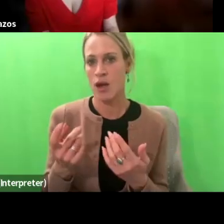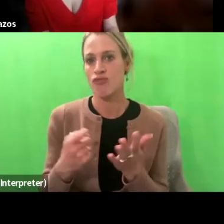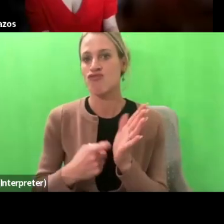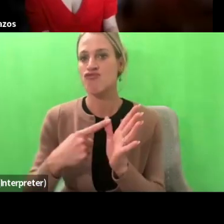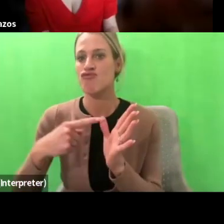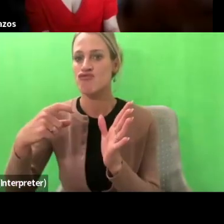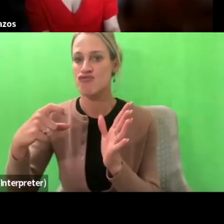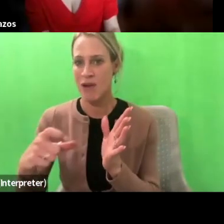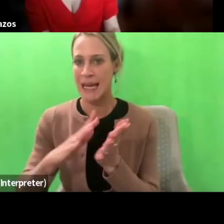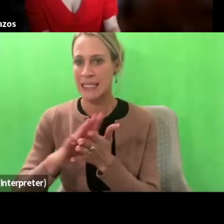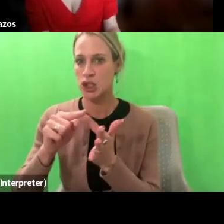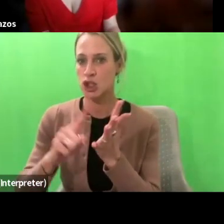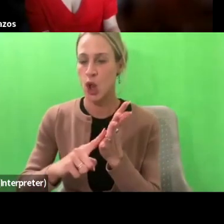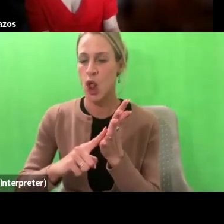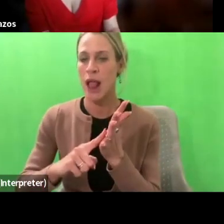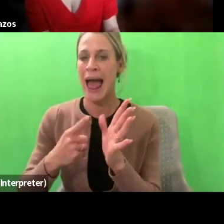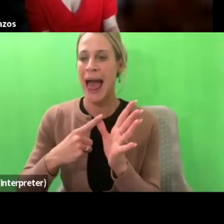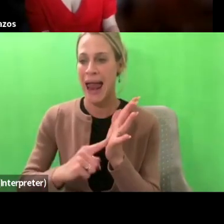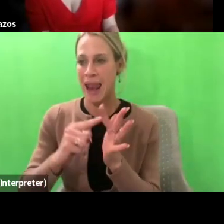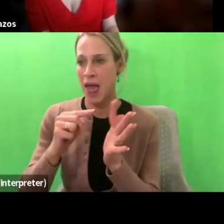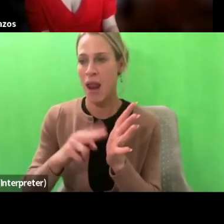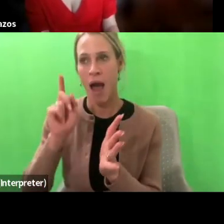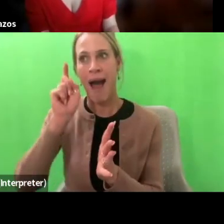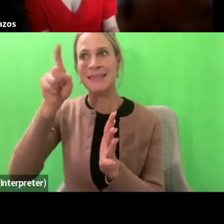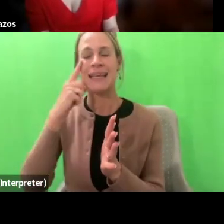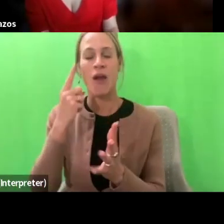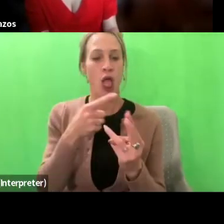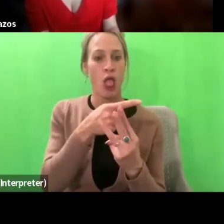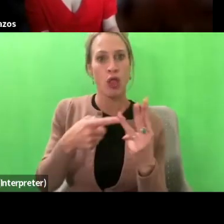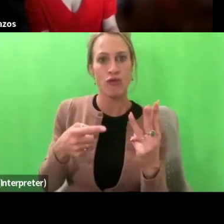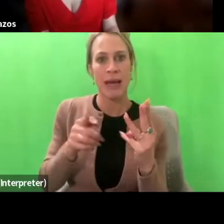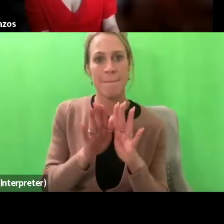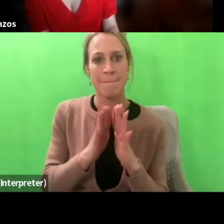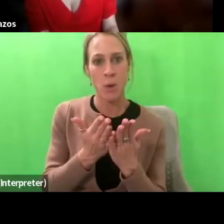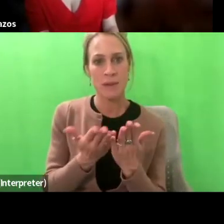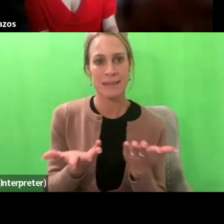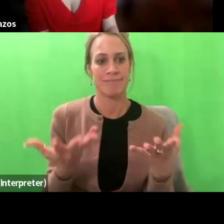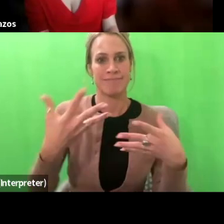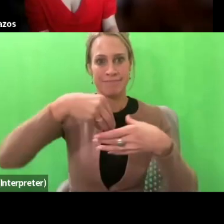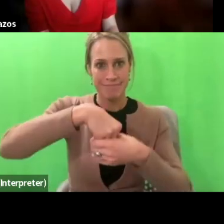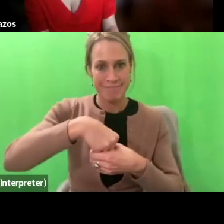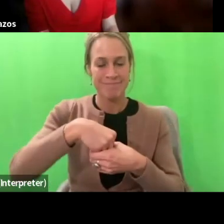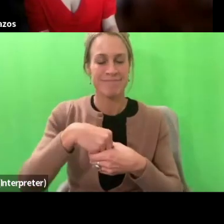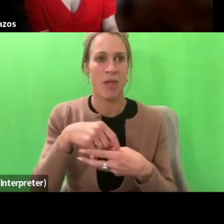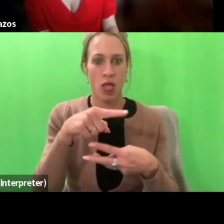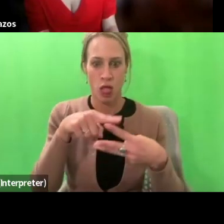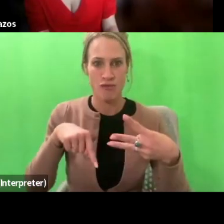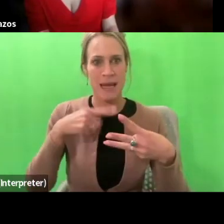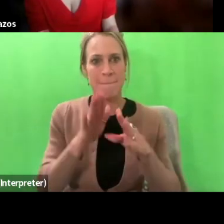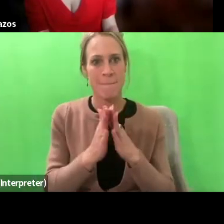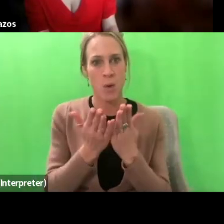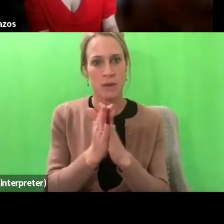taking those 3 books and putting them together in a single collection. And having them together in a single collection has allowed me to kind of look